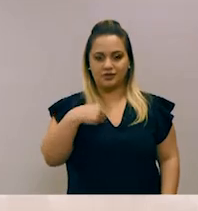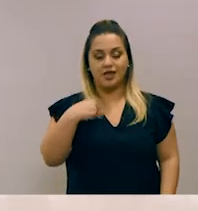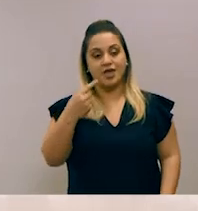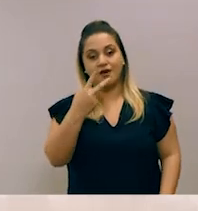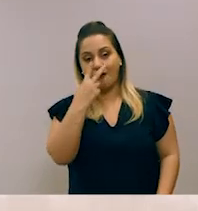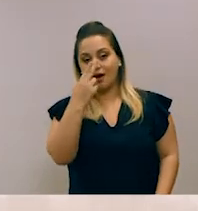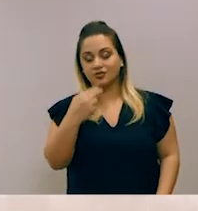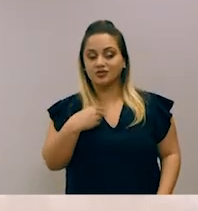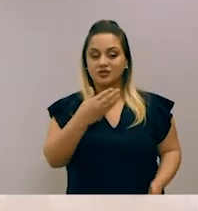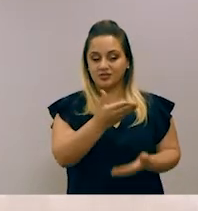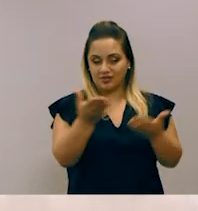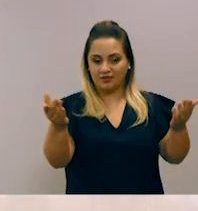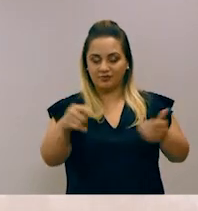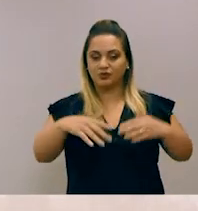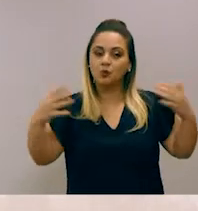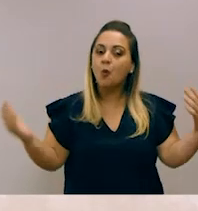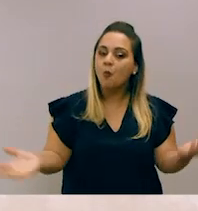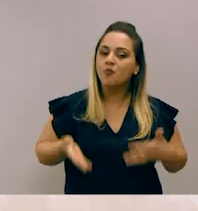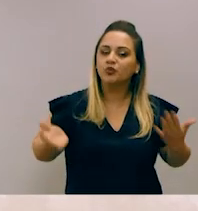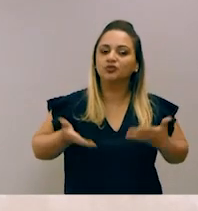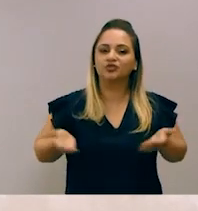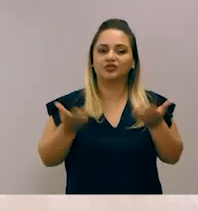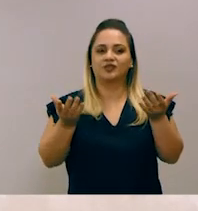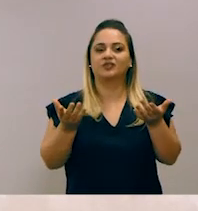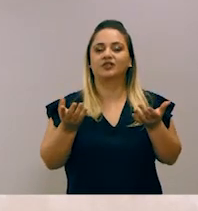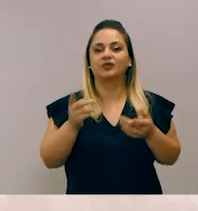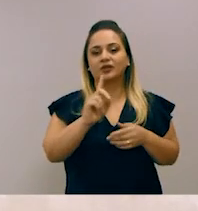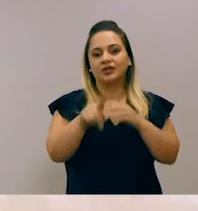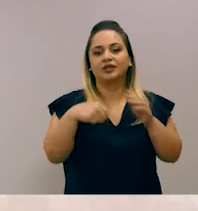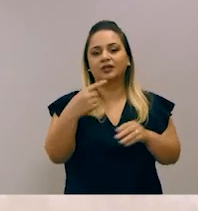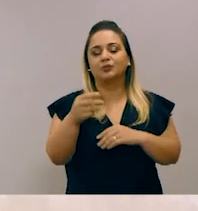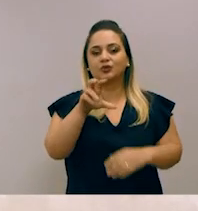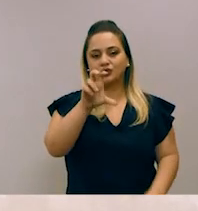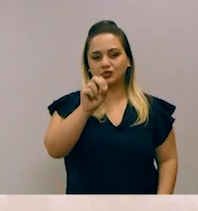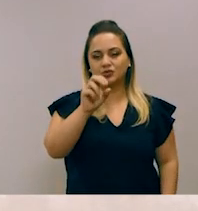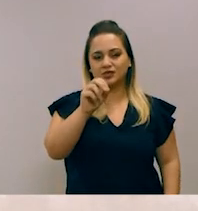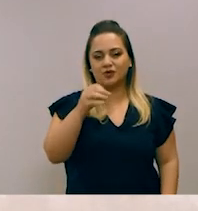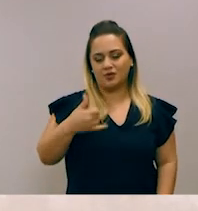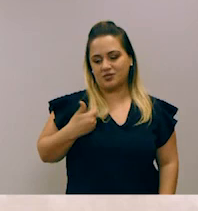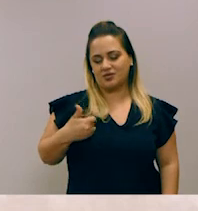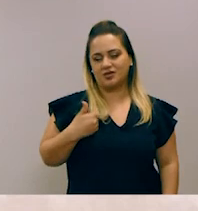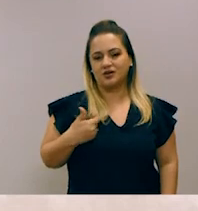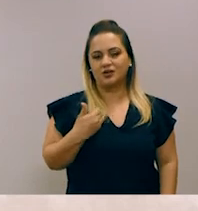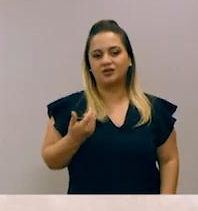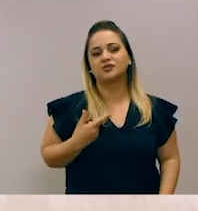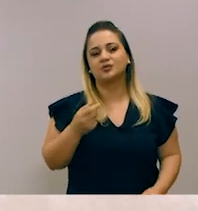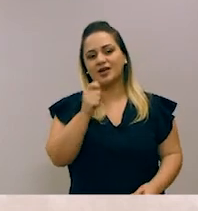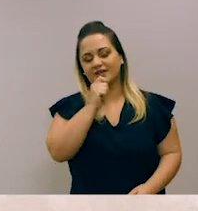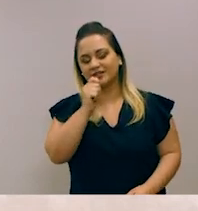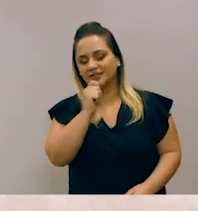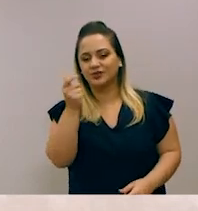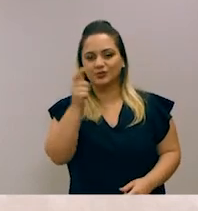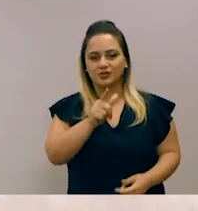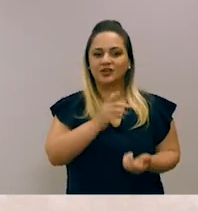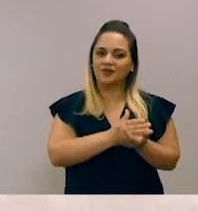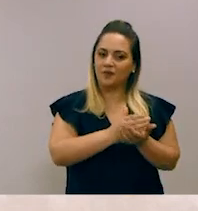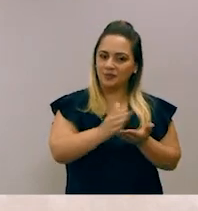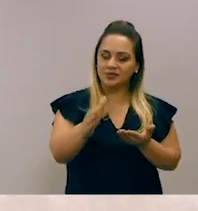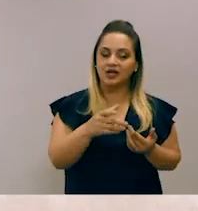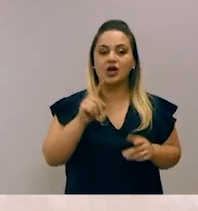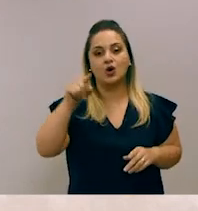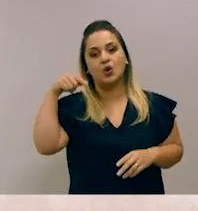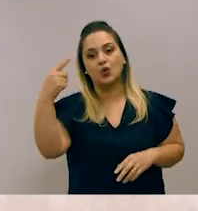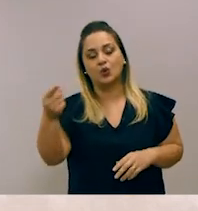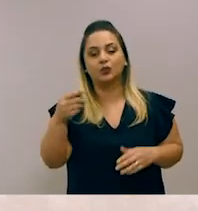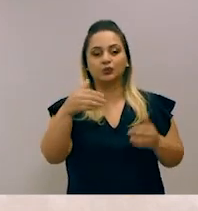disappointed. Okay, it is actually a motivator. Even after the 50, after you turn 50, you can start. Another